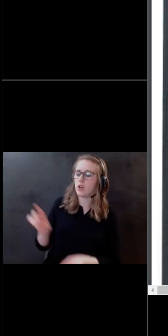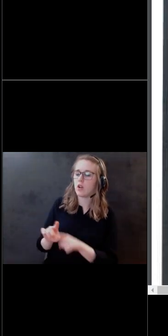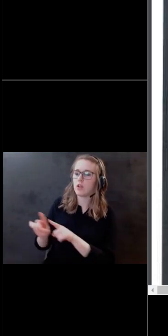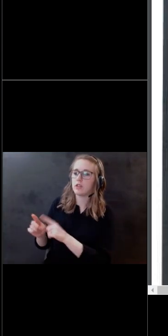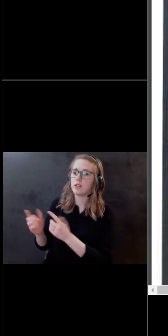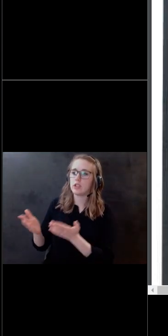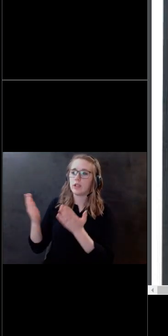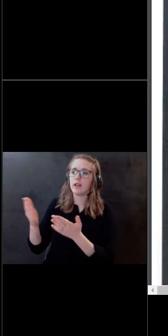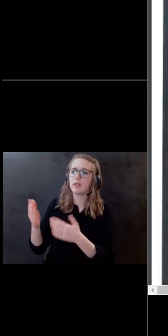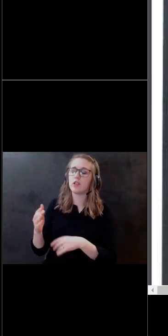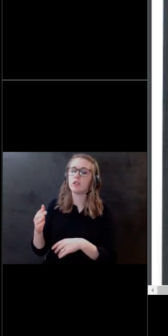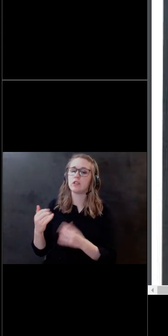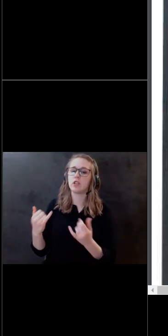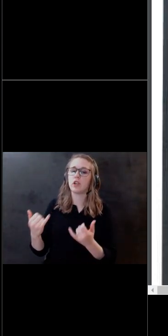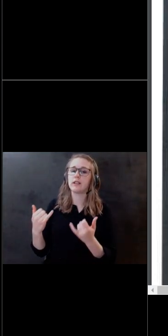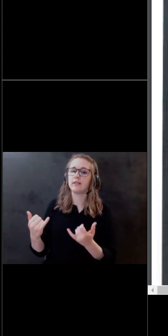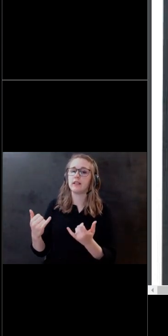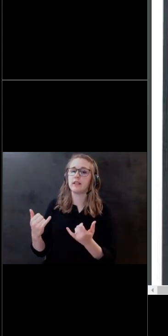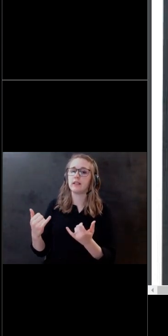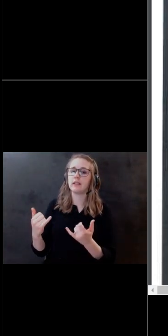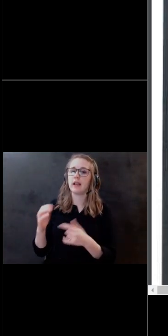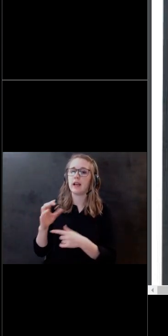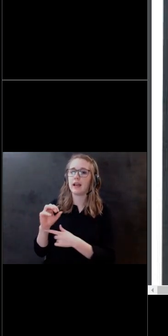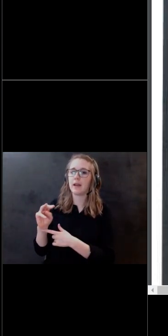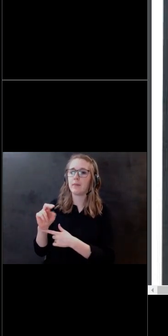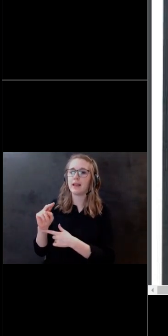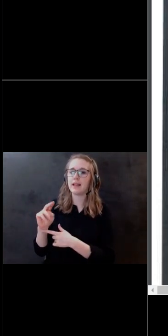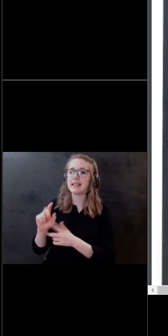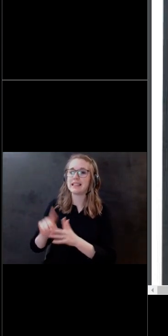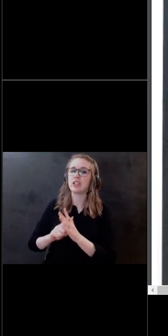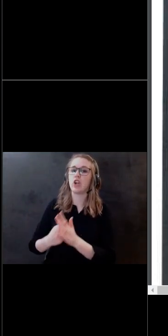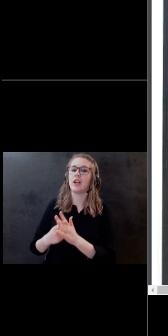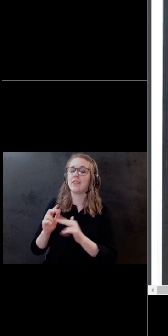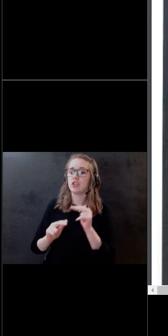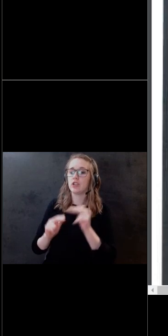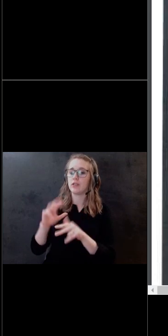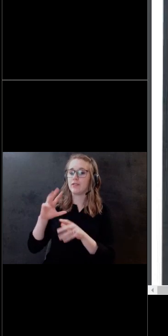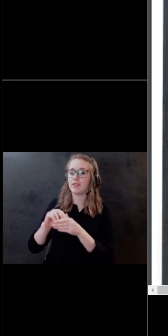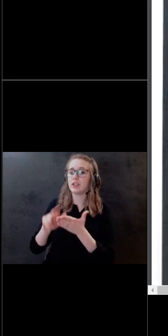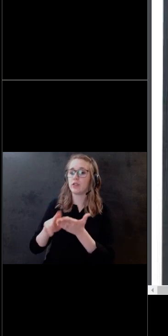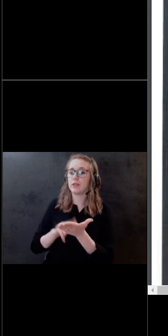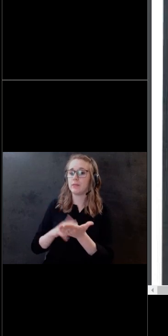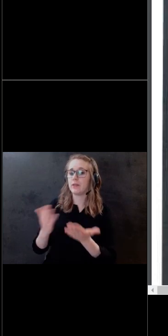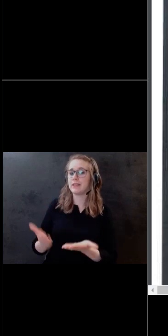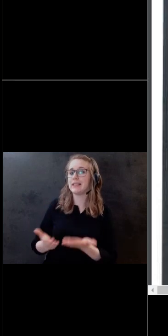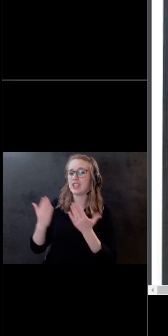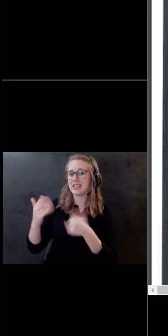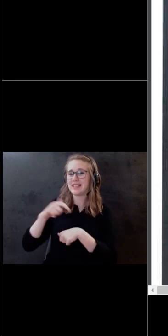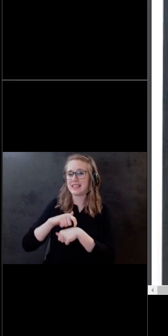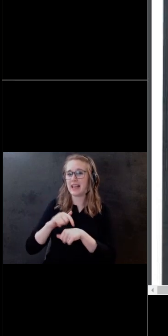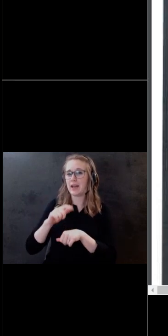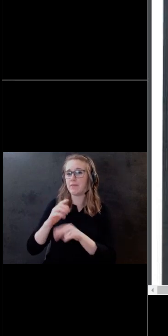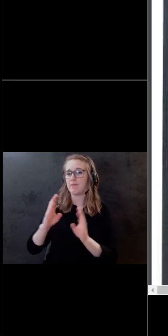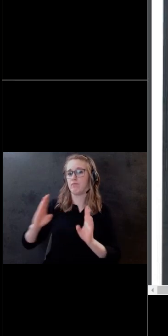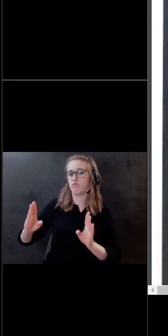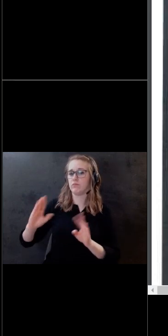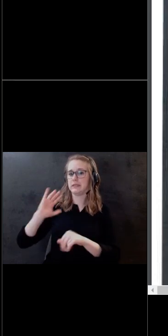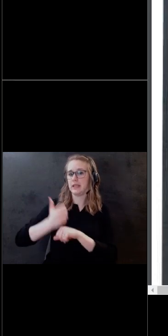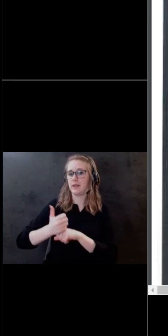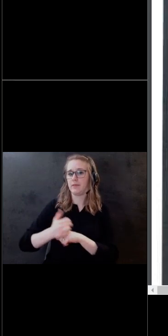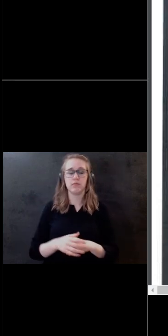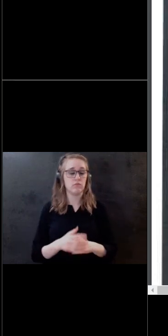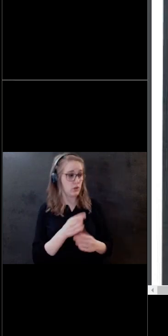currently there's a commencement of construction deadline in the agreement. I would suggest some time frame be put on that as well. What